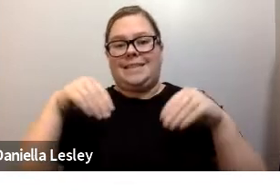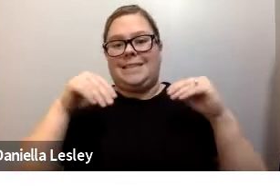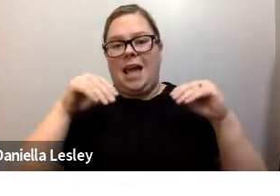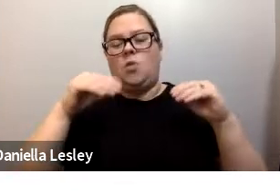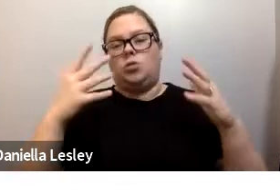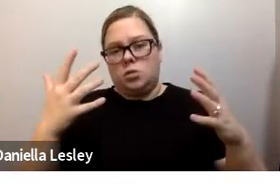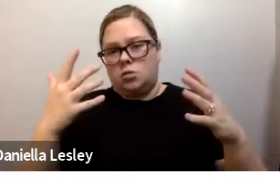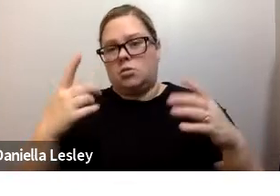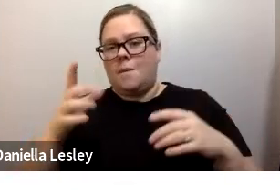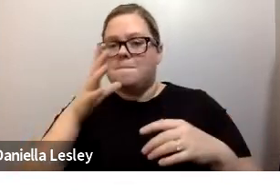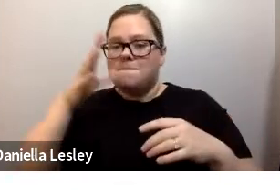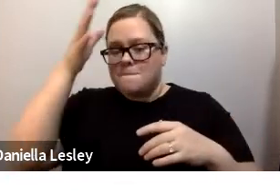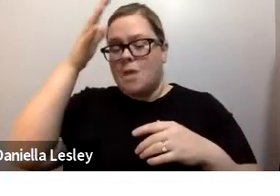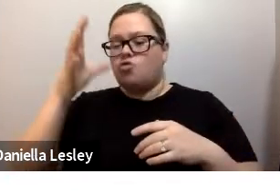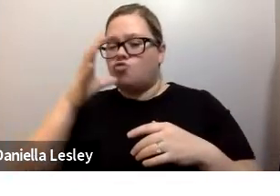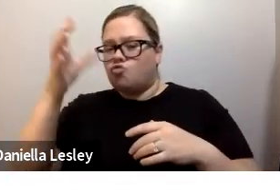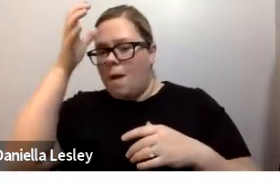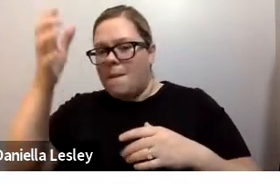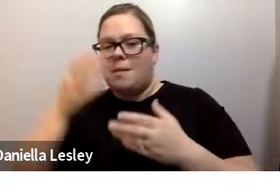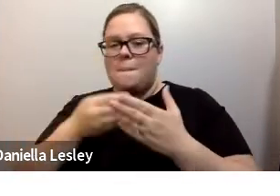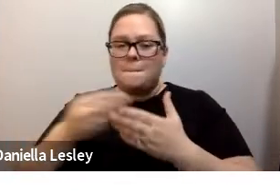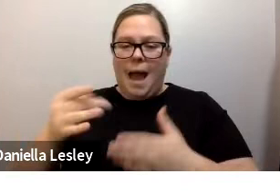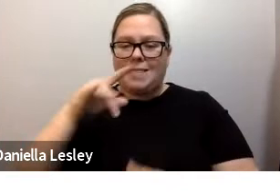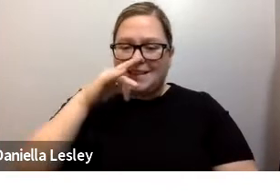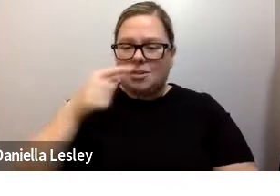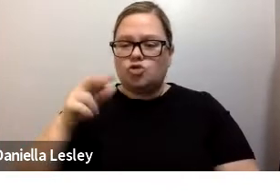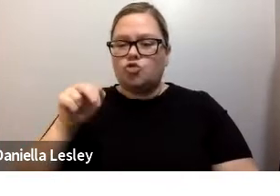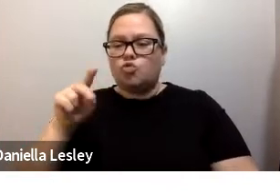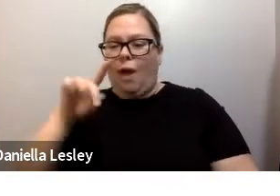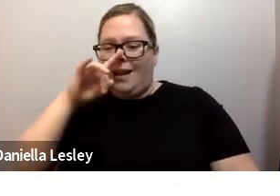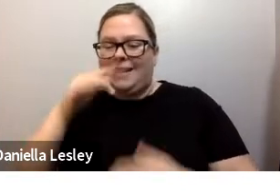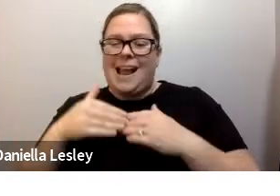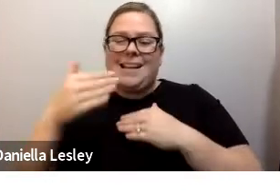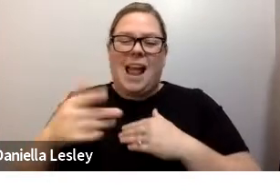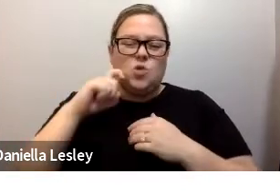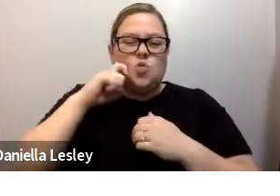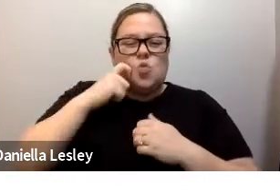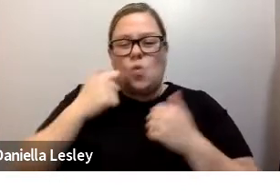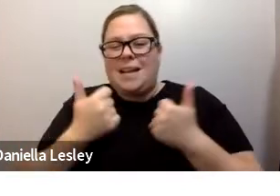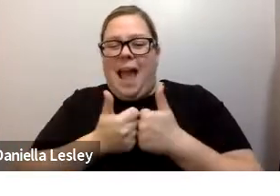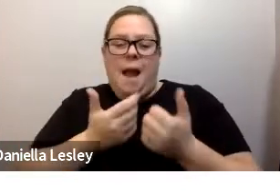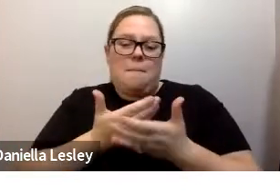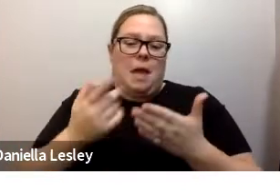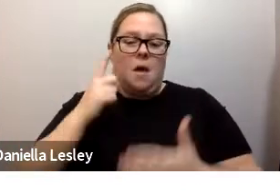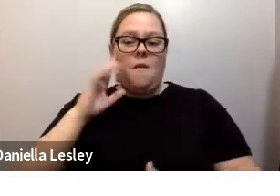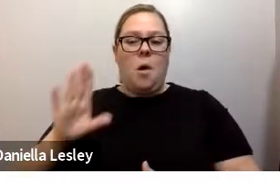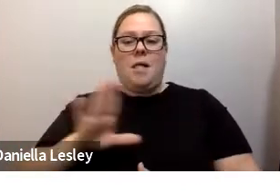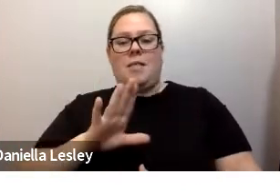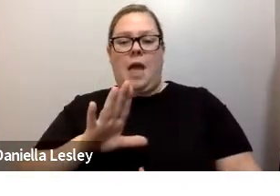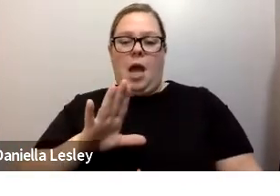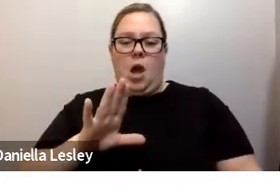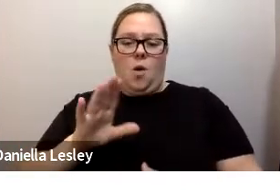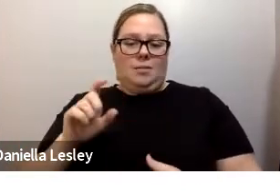and grandparents are buying the kids, grandkids, the next cool game accessory for their device of